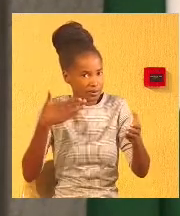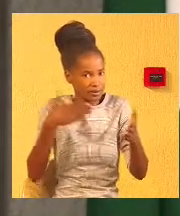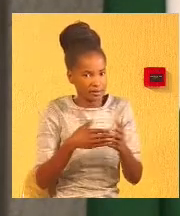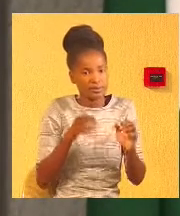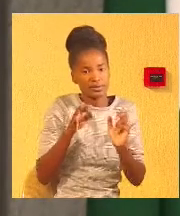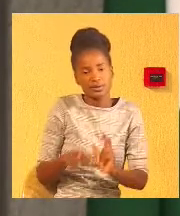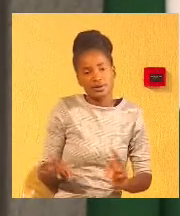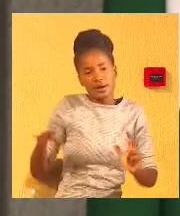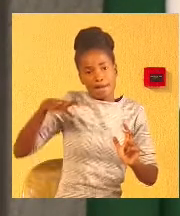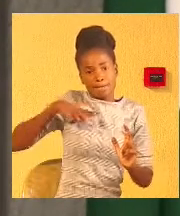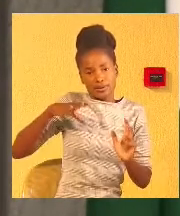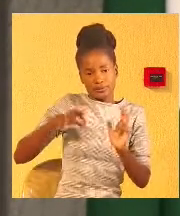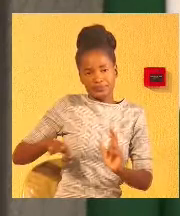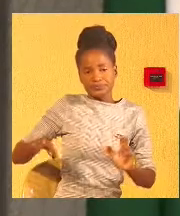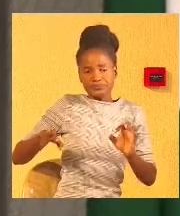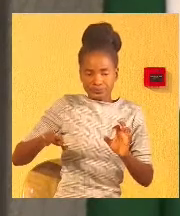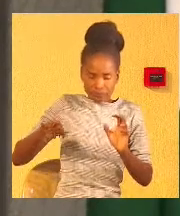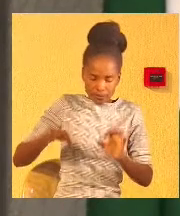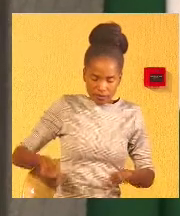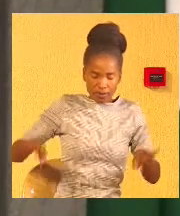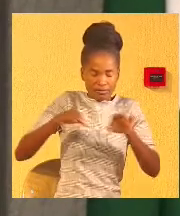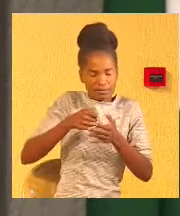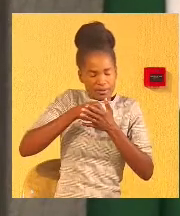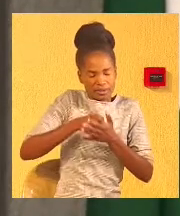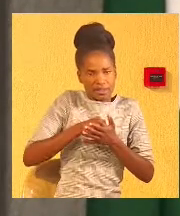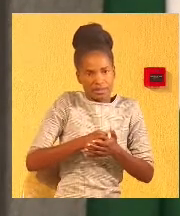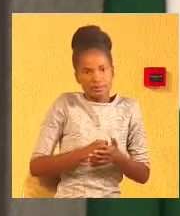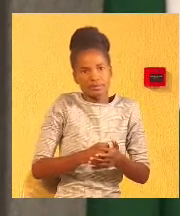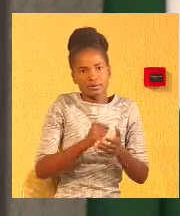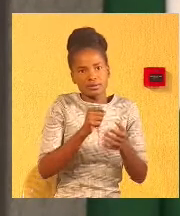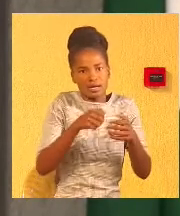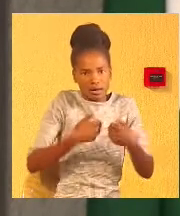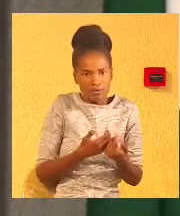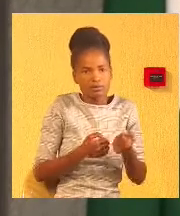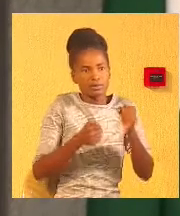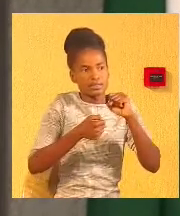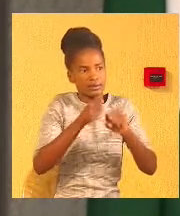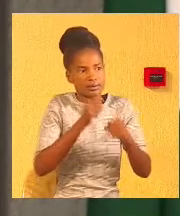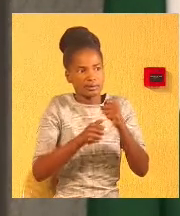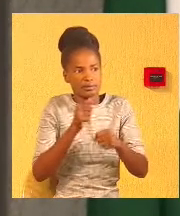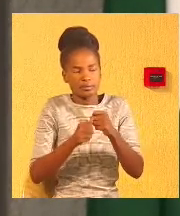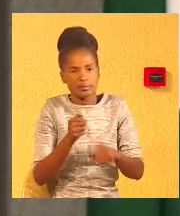to prevent any retrenchments, and we need to focus on this to ensure that